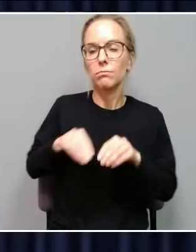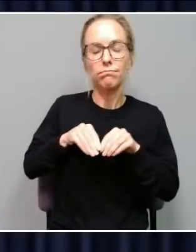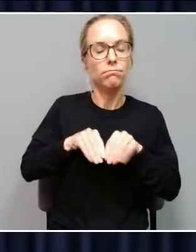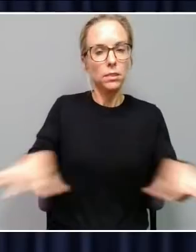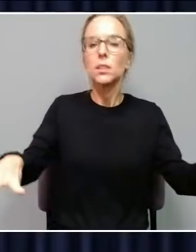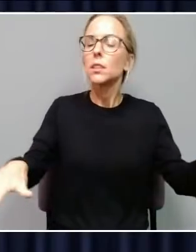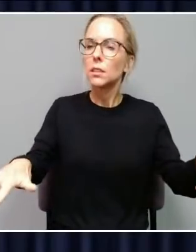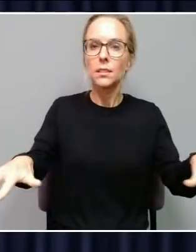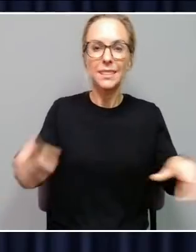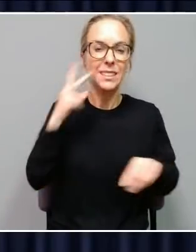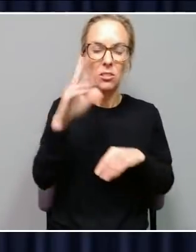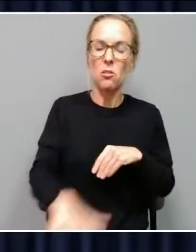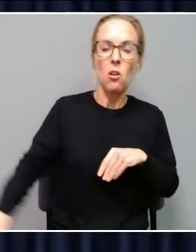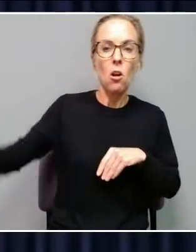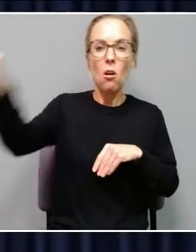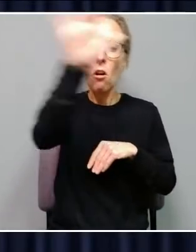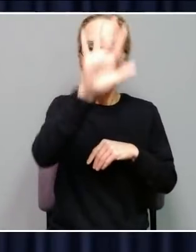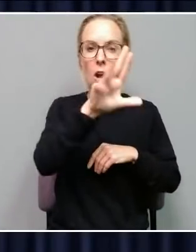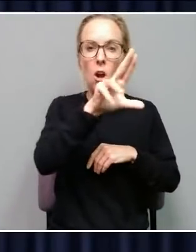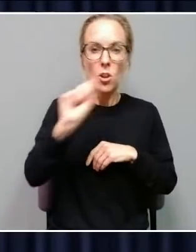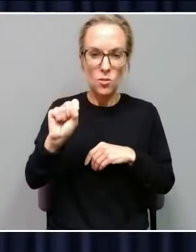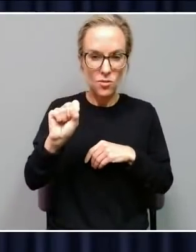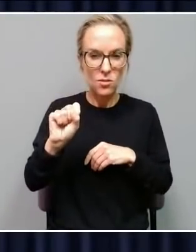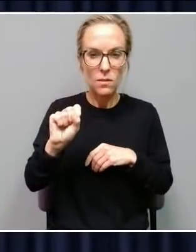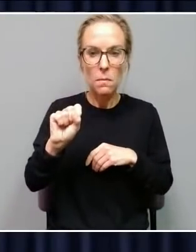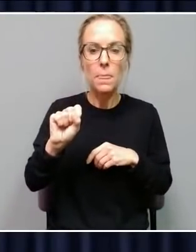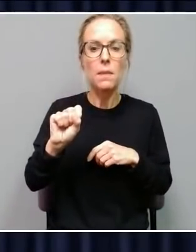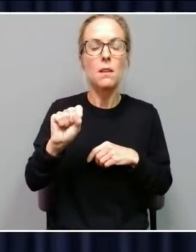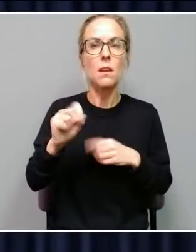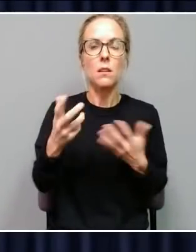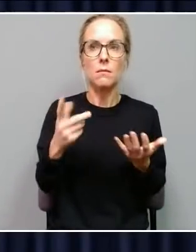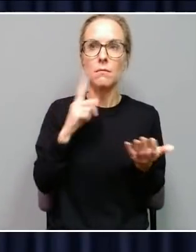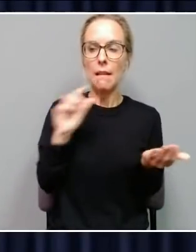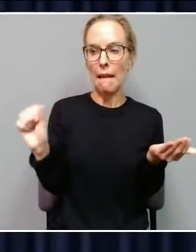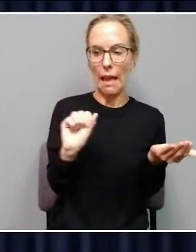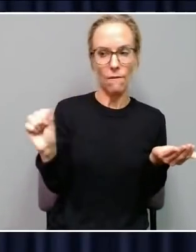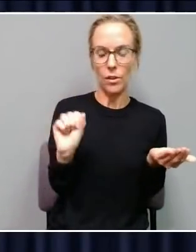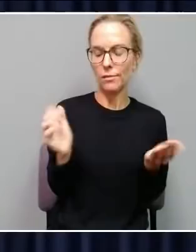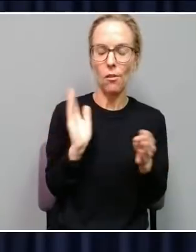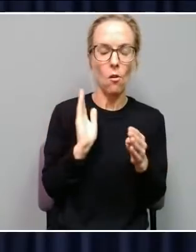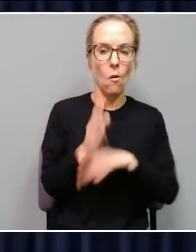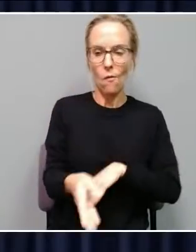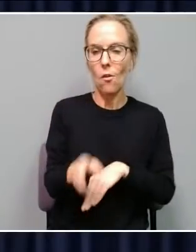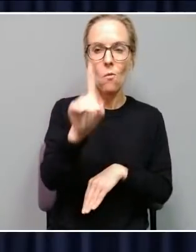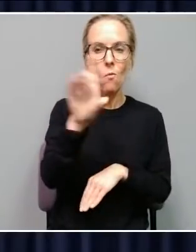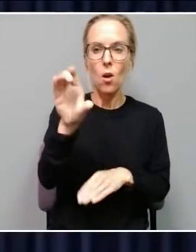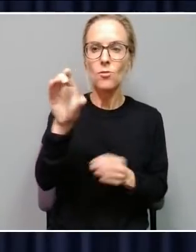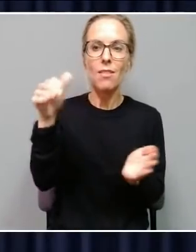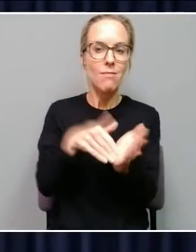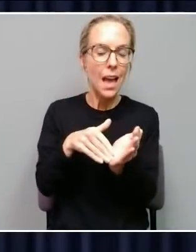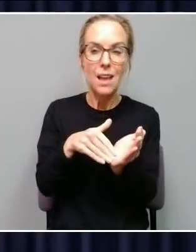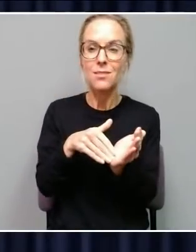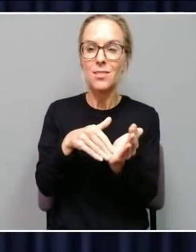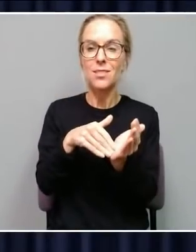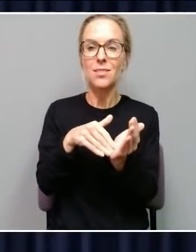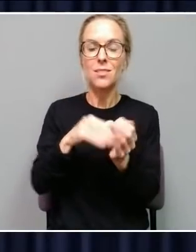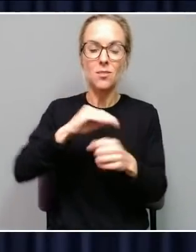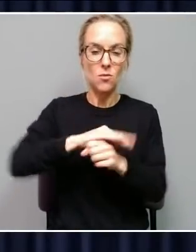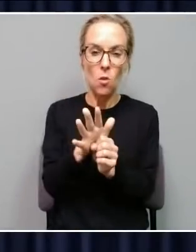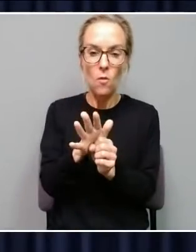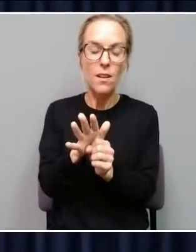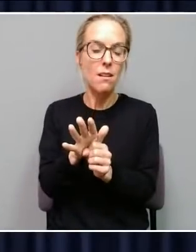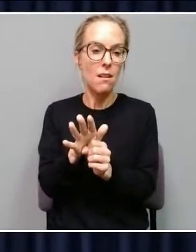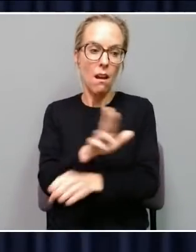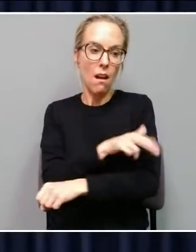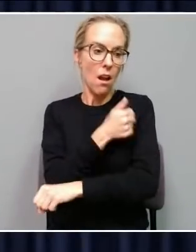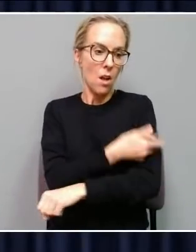United States, now reaching a daily average of over 100,000 COVID hospitalizations for the